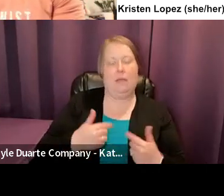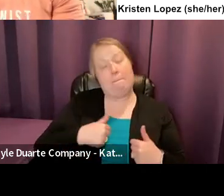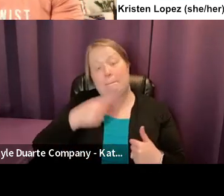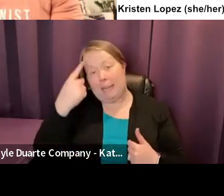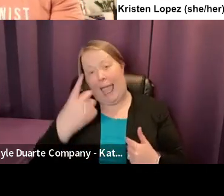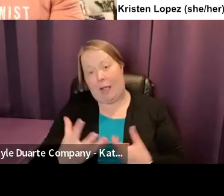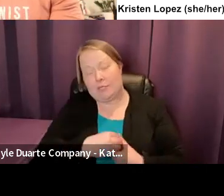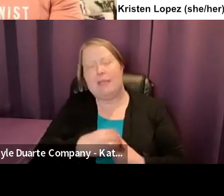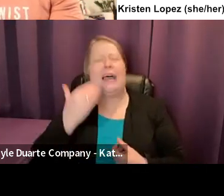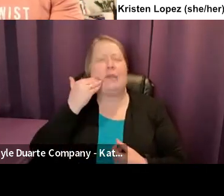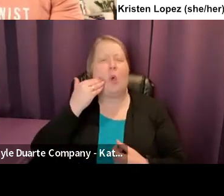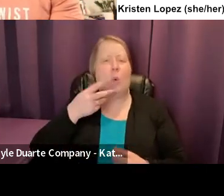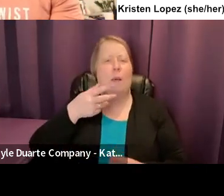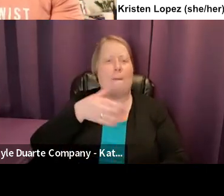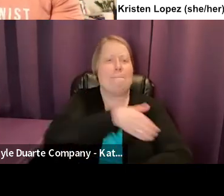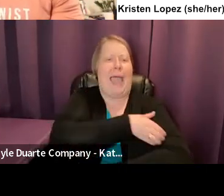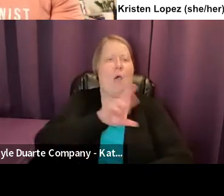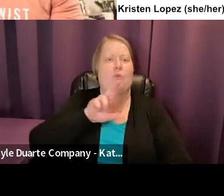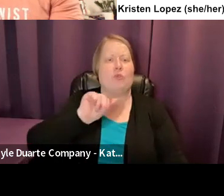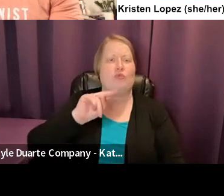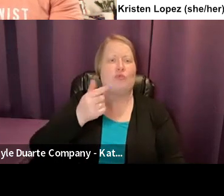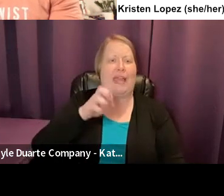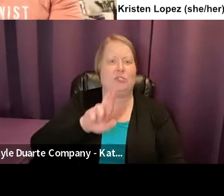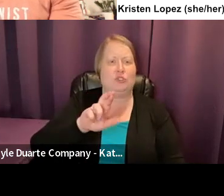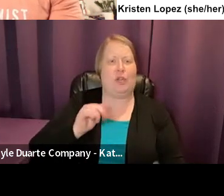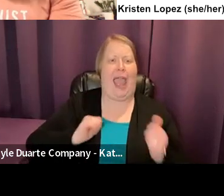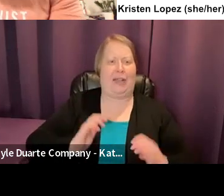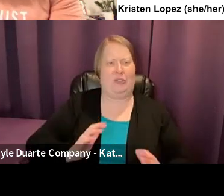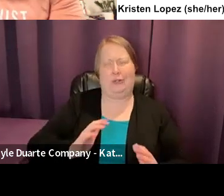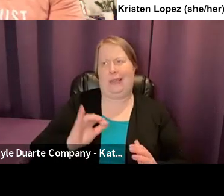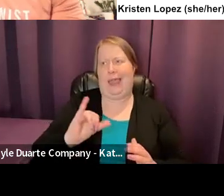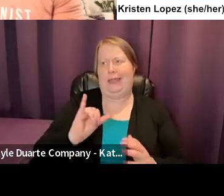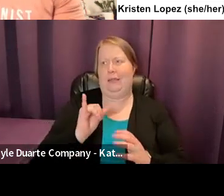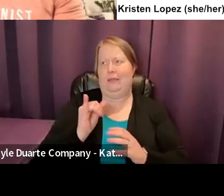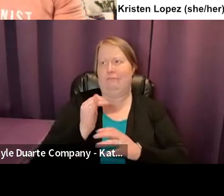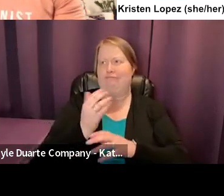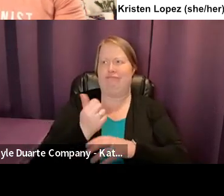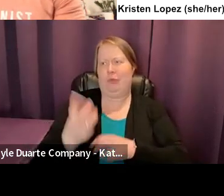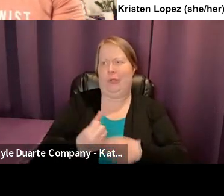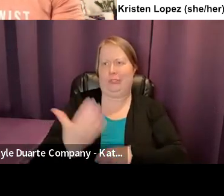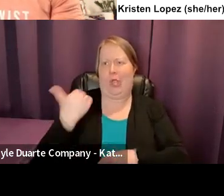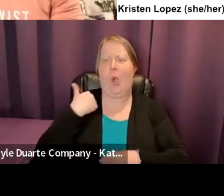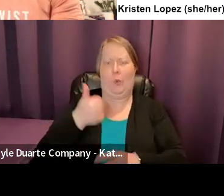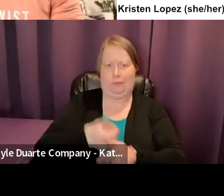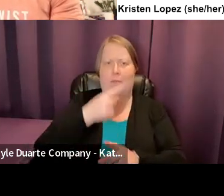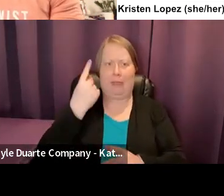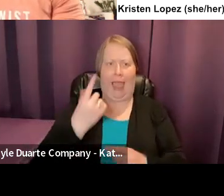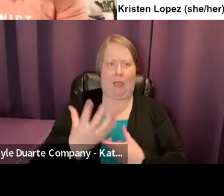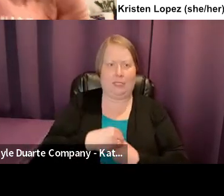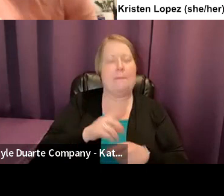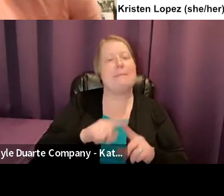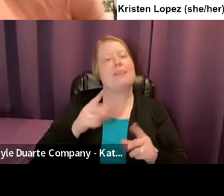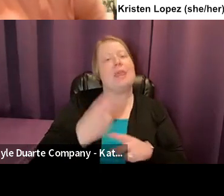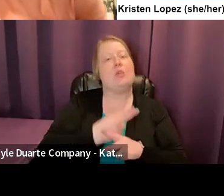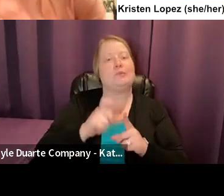Power Ranger actor in the weird Power Ranger reboot a couple years ago. It was a Black autistic view, but then they use things like high functioning, right? Like, and you